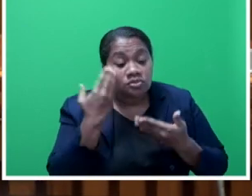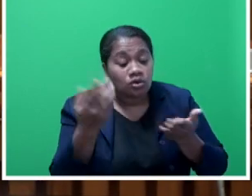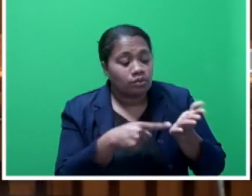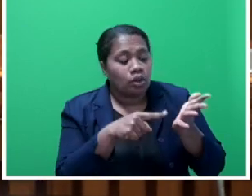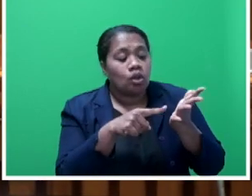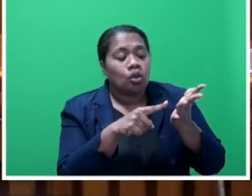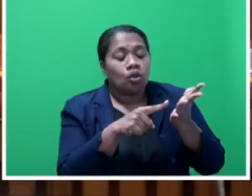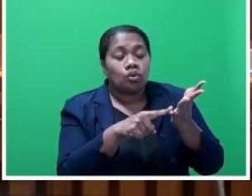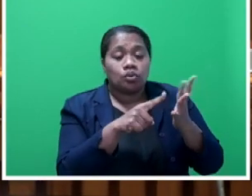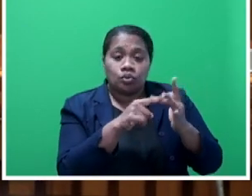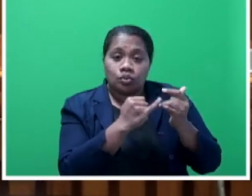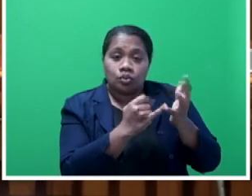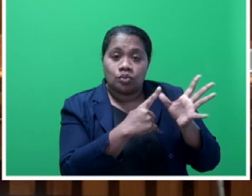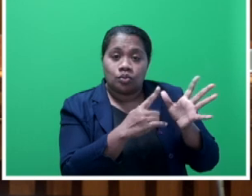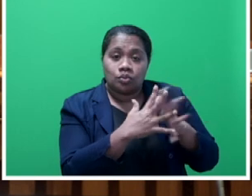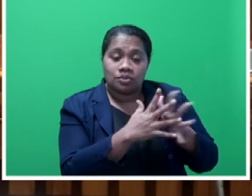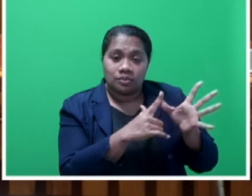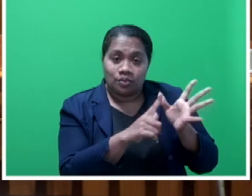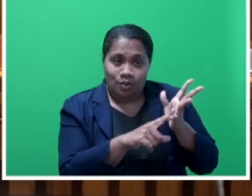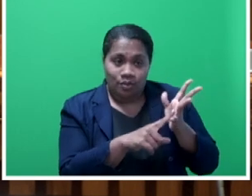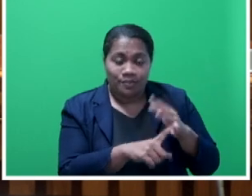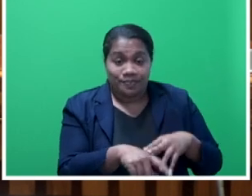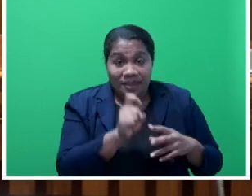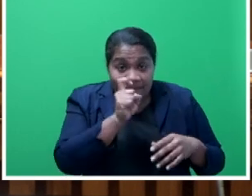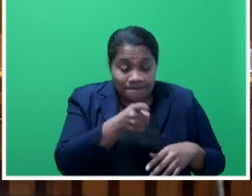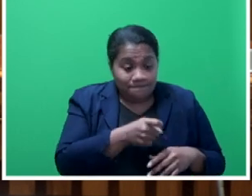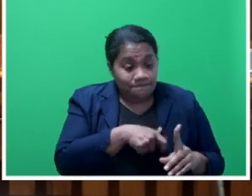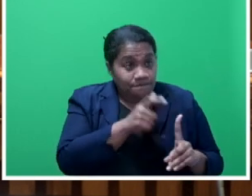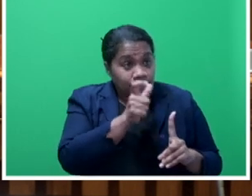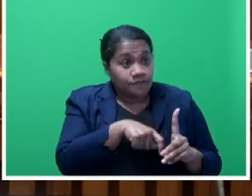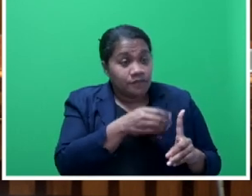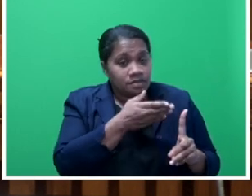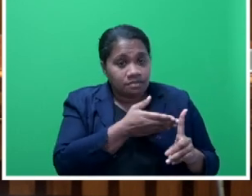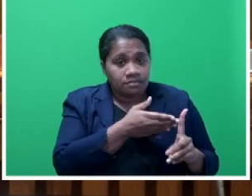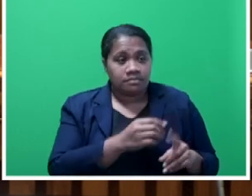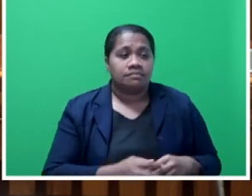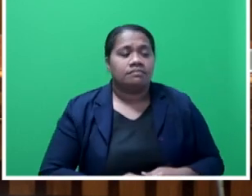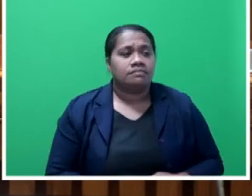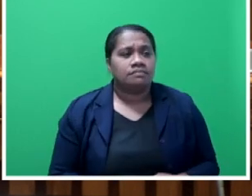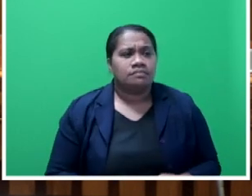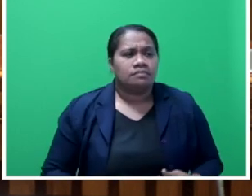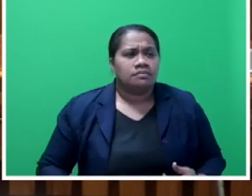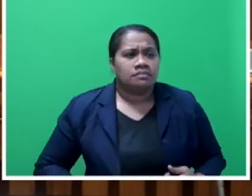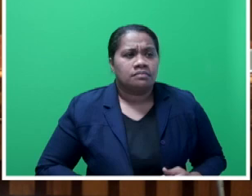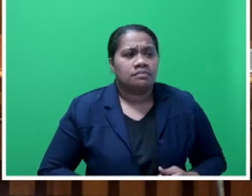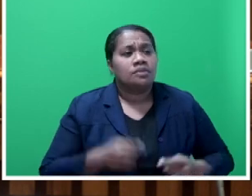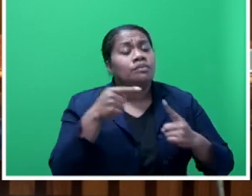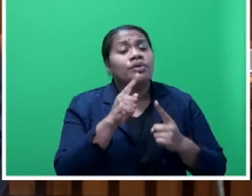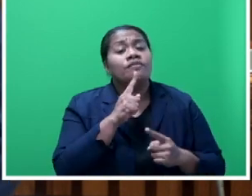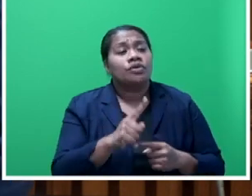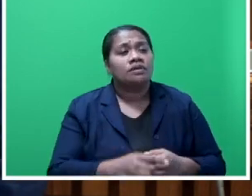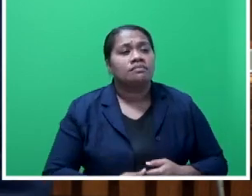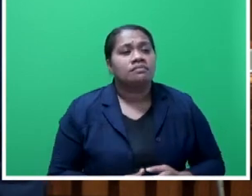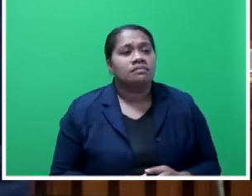if the person is genuine, and if you know of the person, please tell us. Point of order. Sorry?